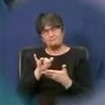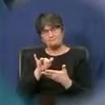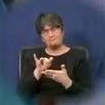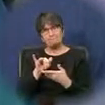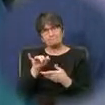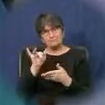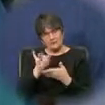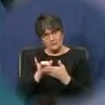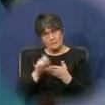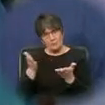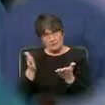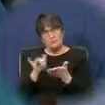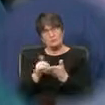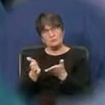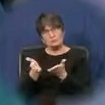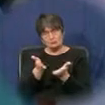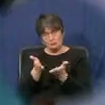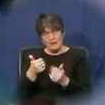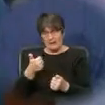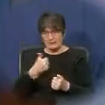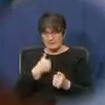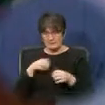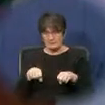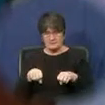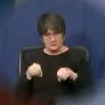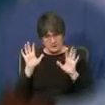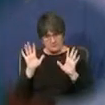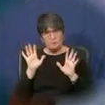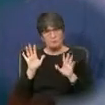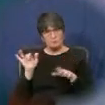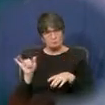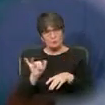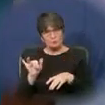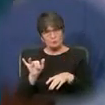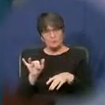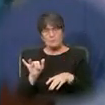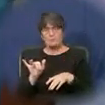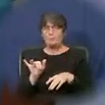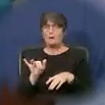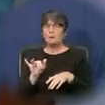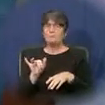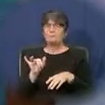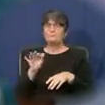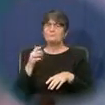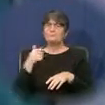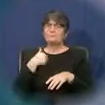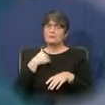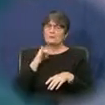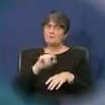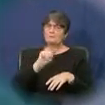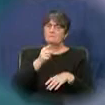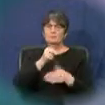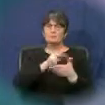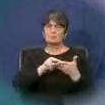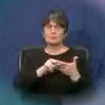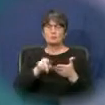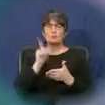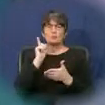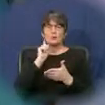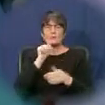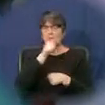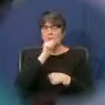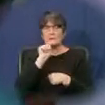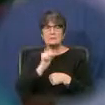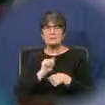of service and self-sacrificing love. And so it's really that living, that first reading that we hear about, the